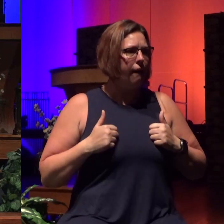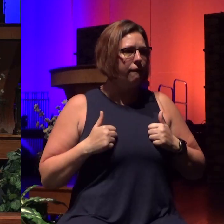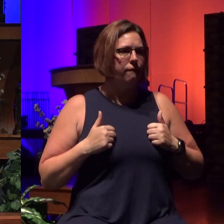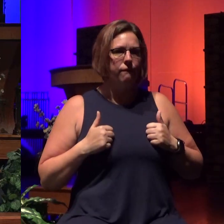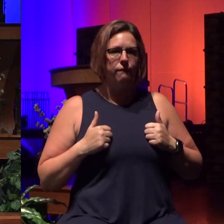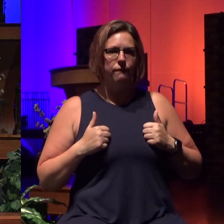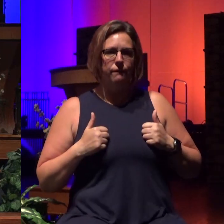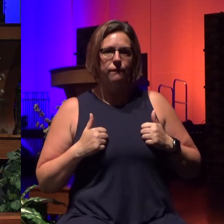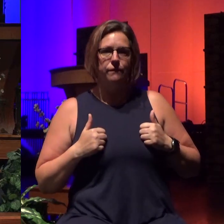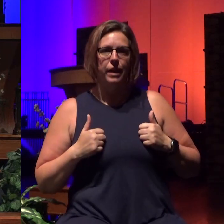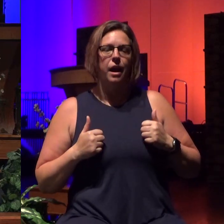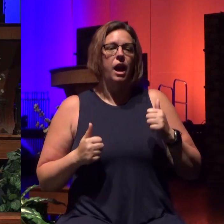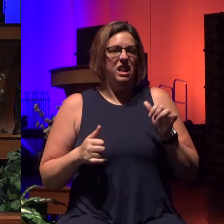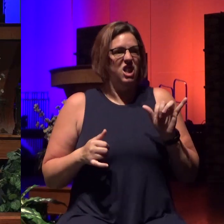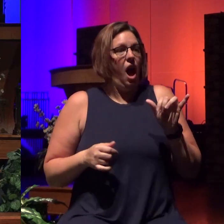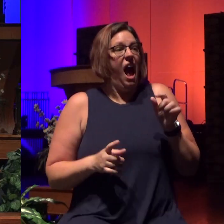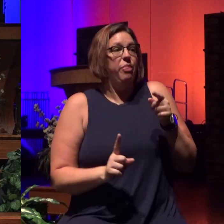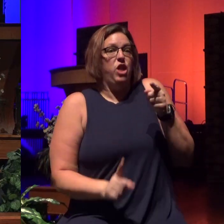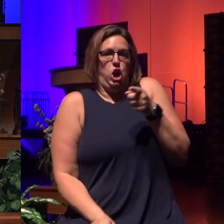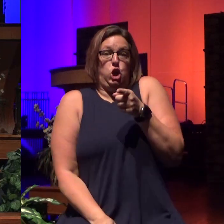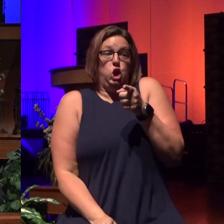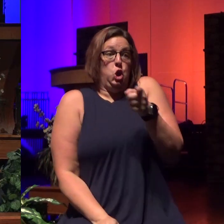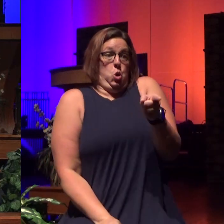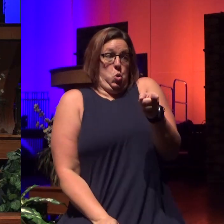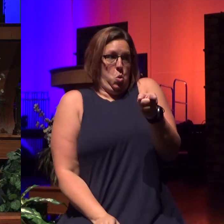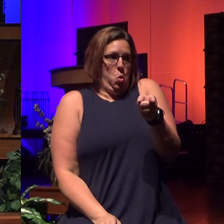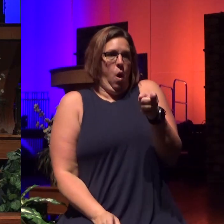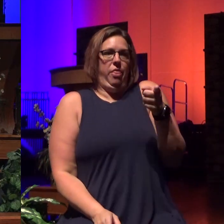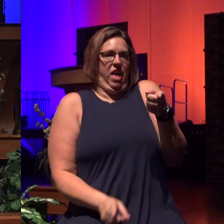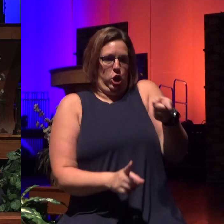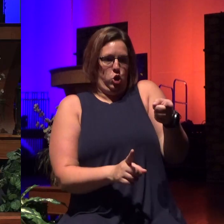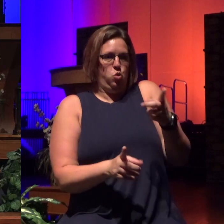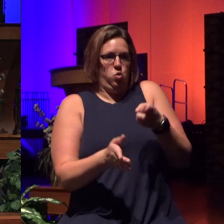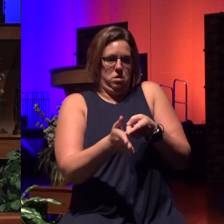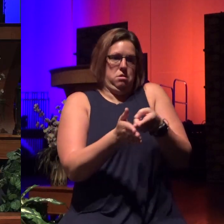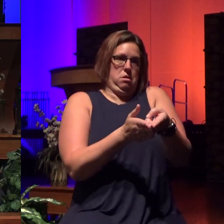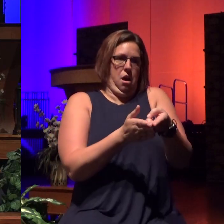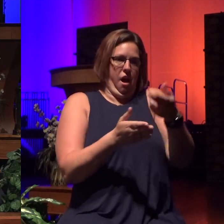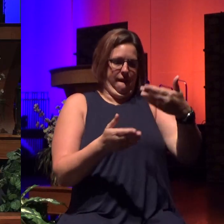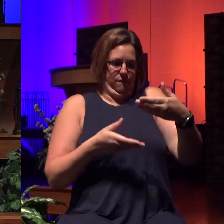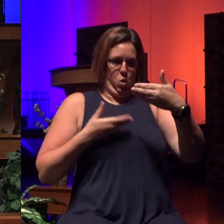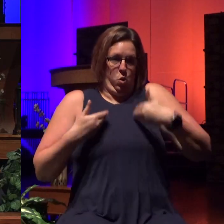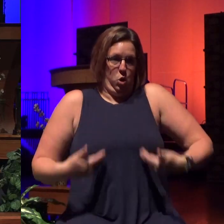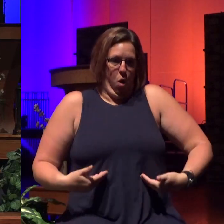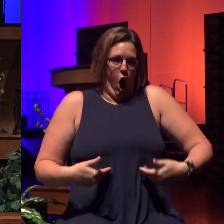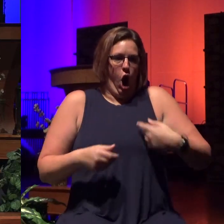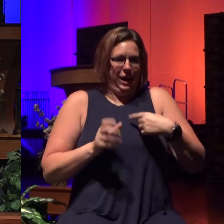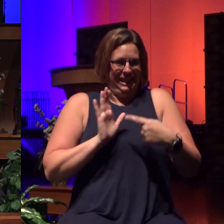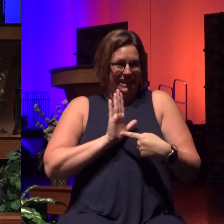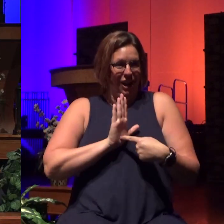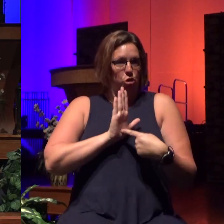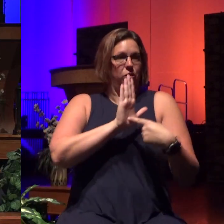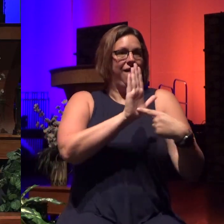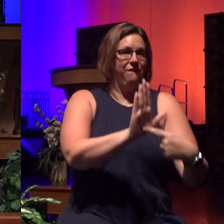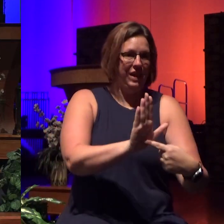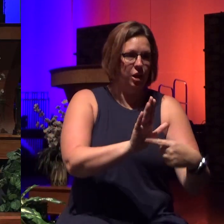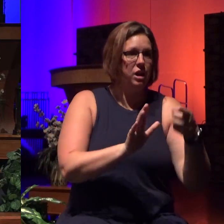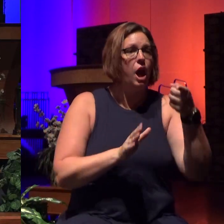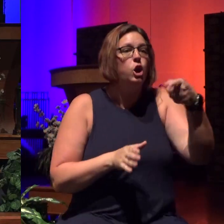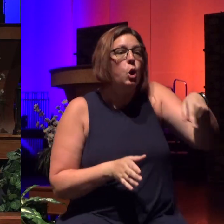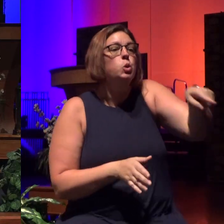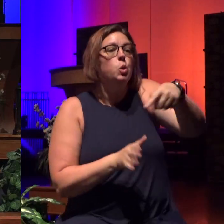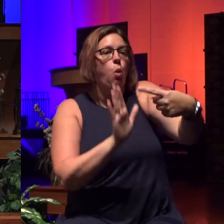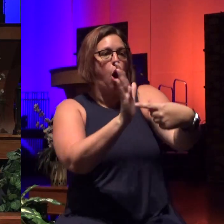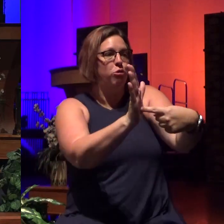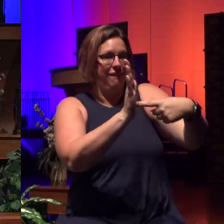the you that you are is revealed to me, and the me that I am is revealed to you, and that's what makes a